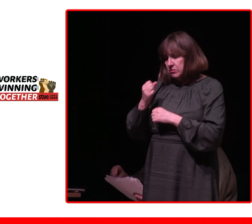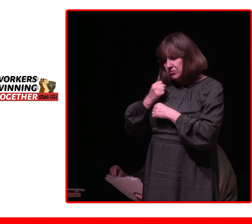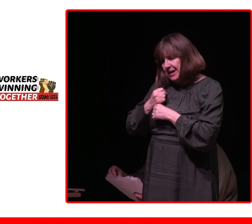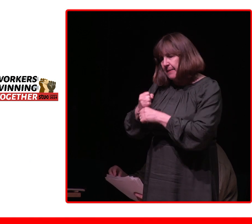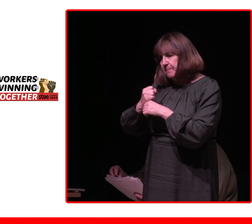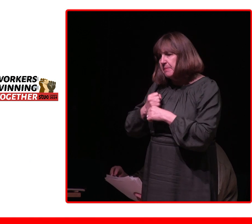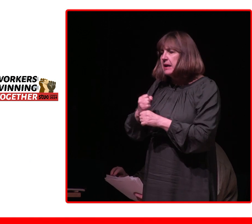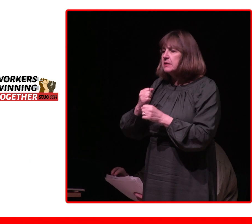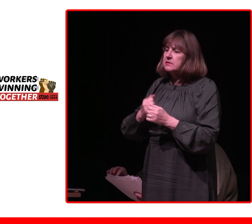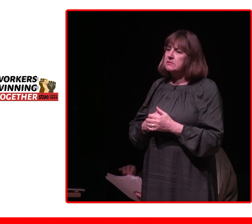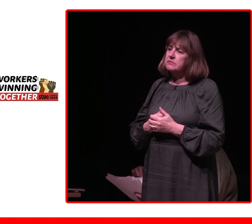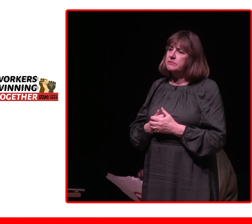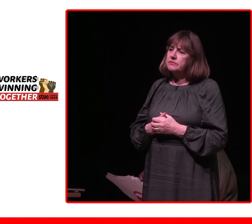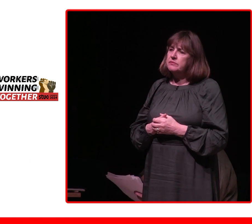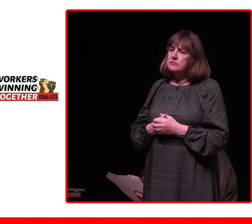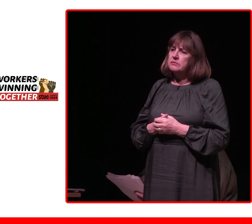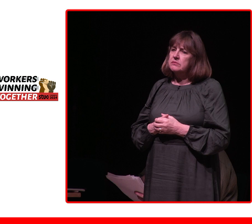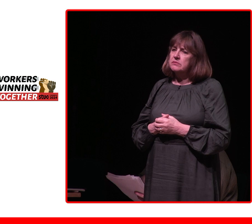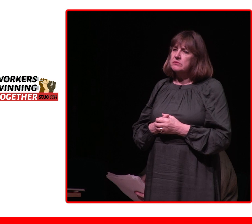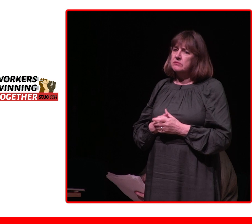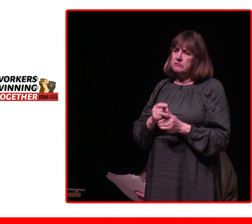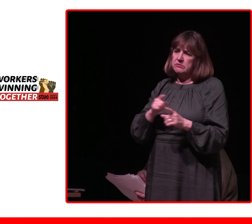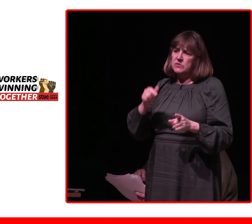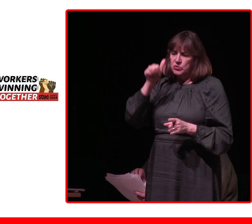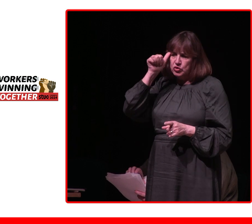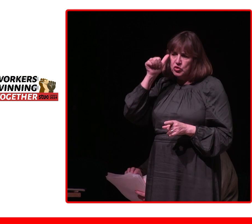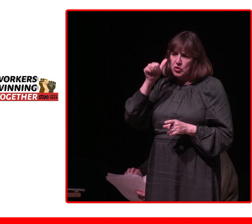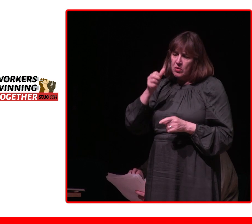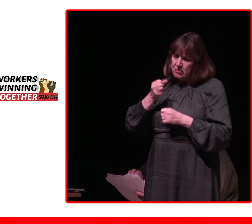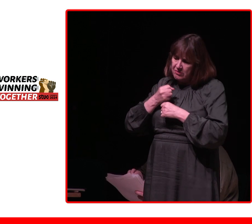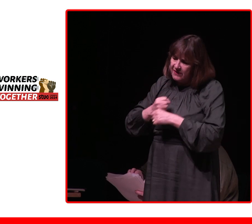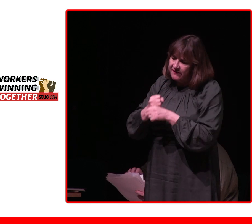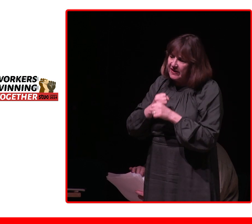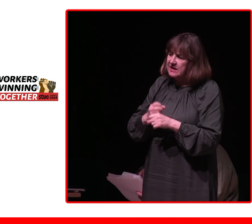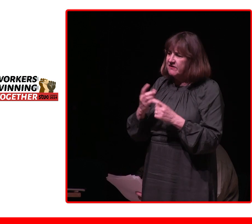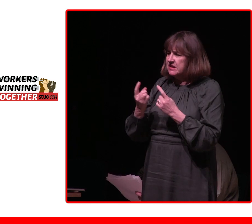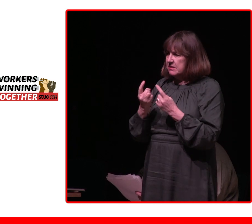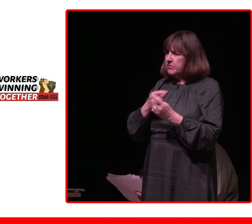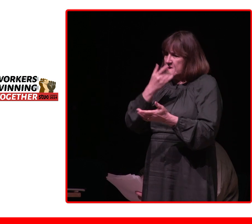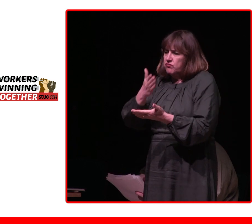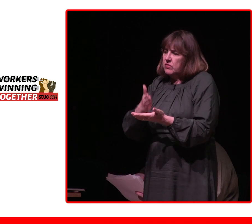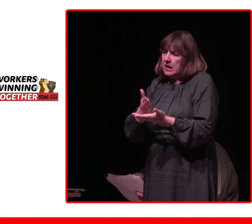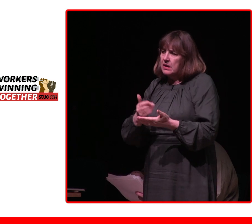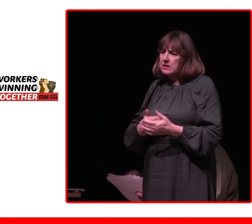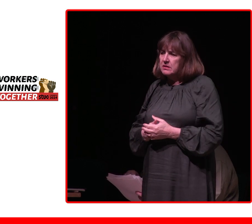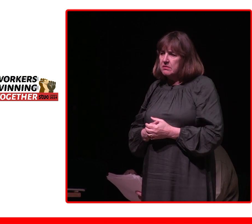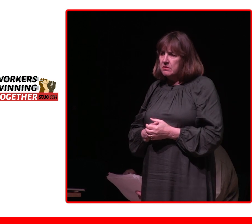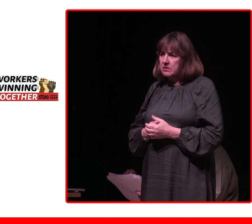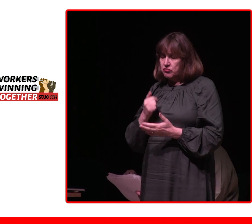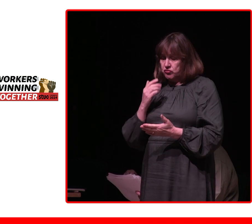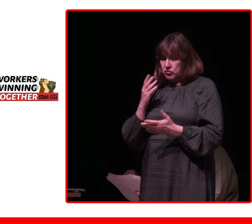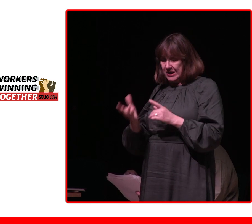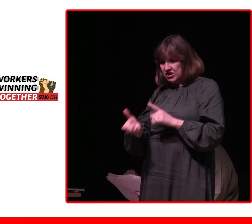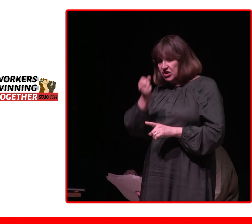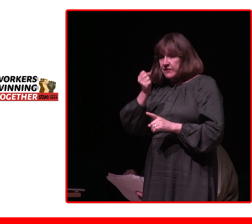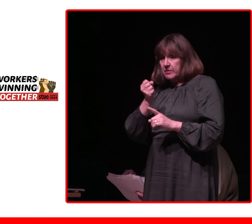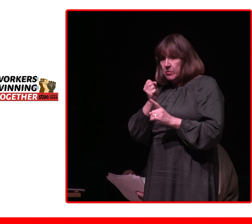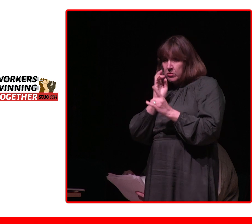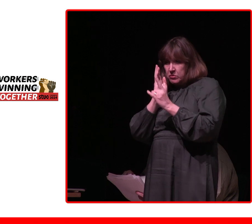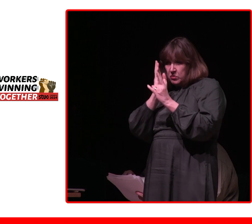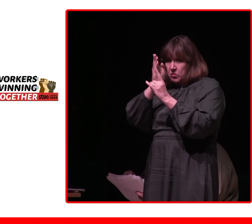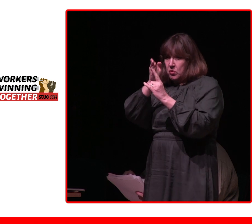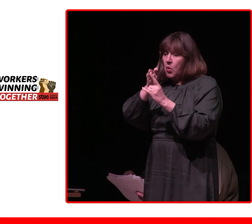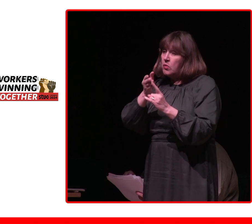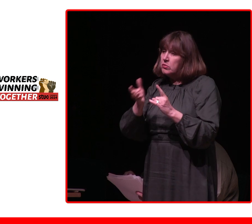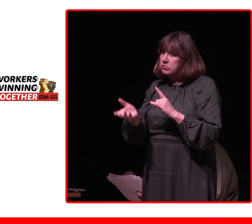campaign, you're fighting for something tangible. You're fighting for an actual goal. It's not just sort